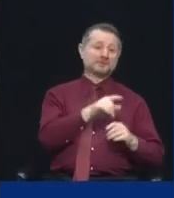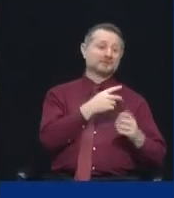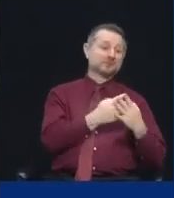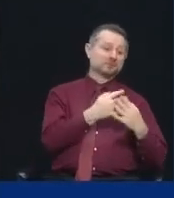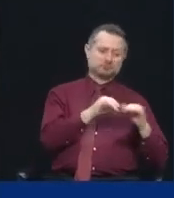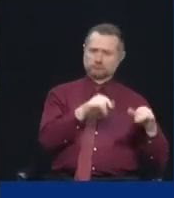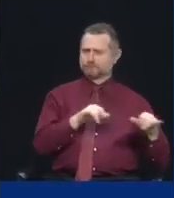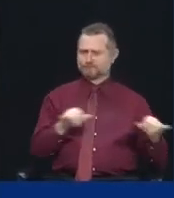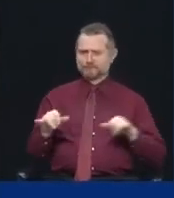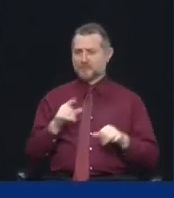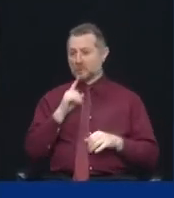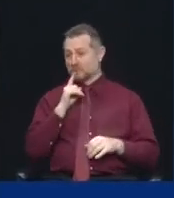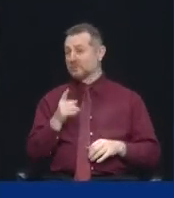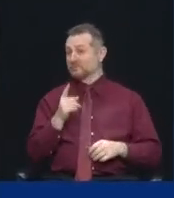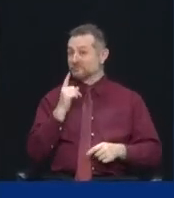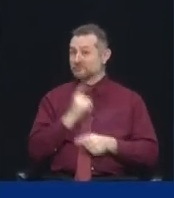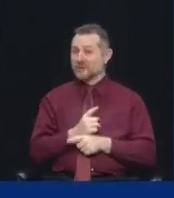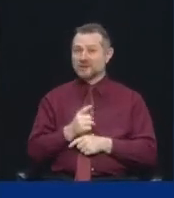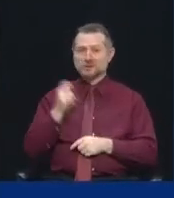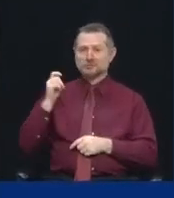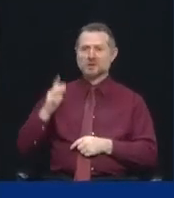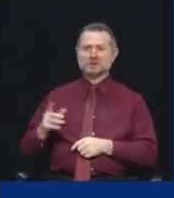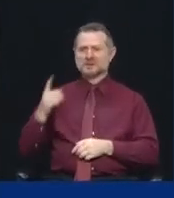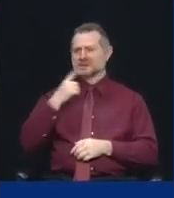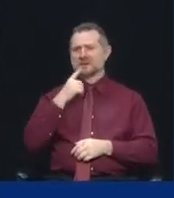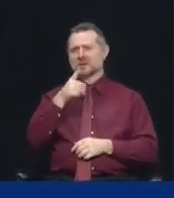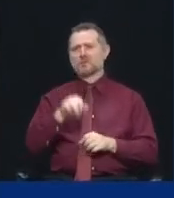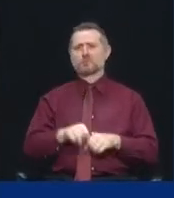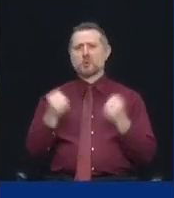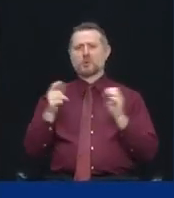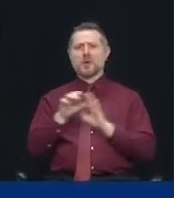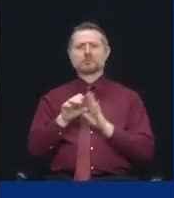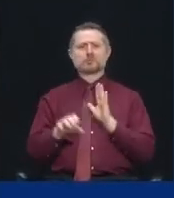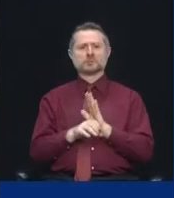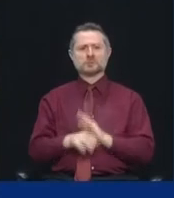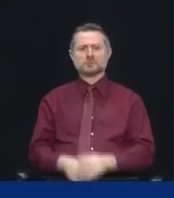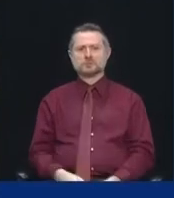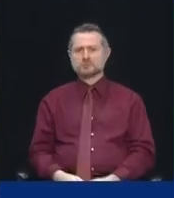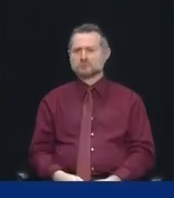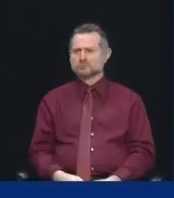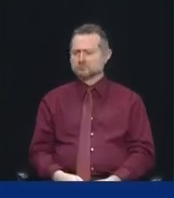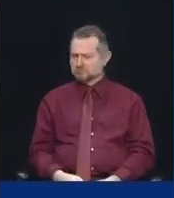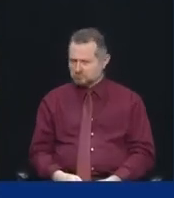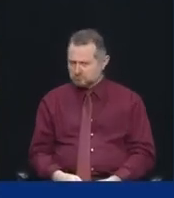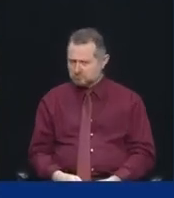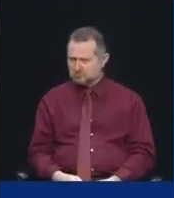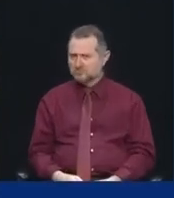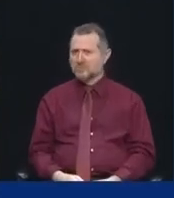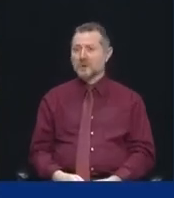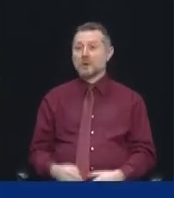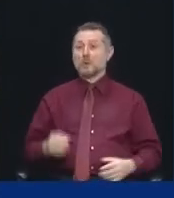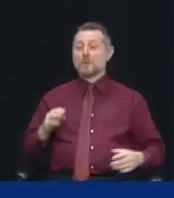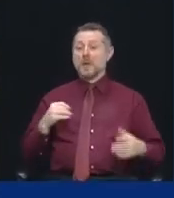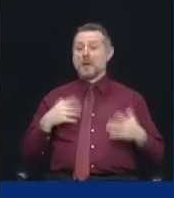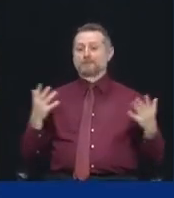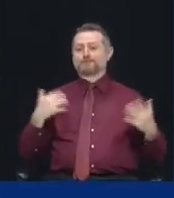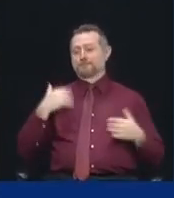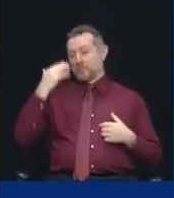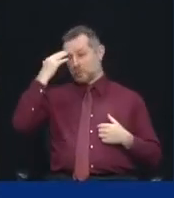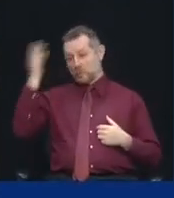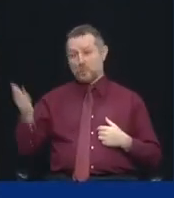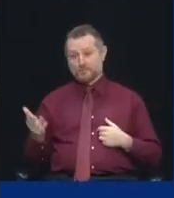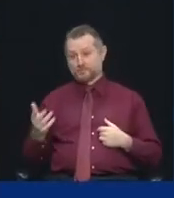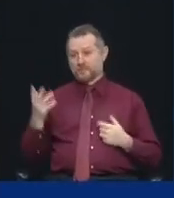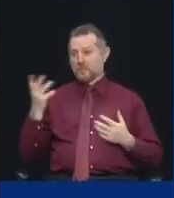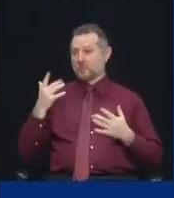was unconstitutional 3 weeks ago. Yeah, and I don't know the update on that judicial decision.